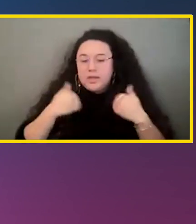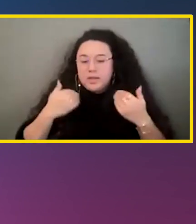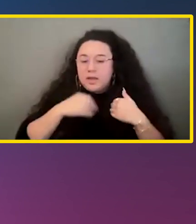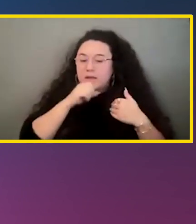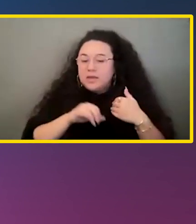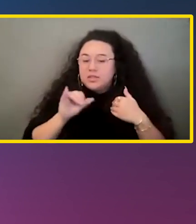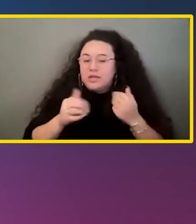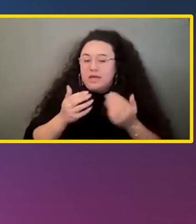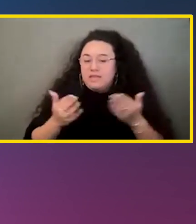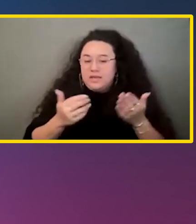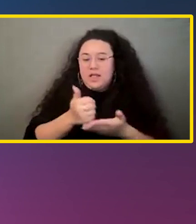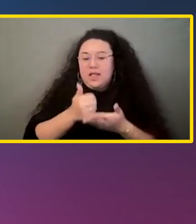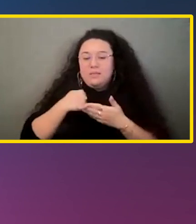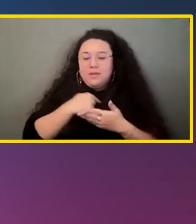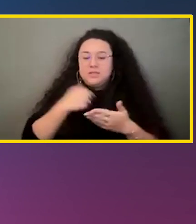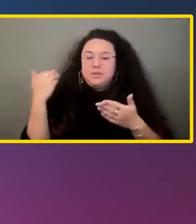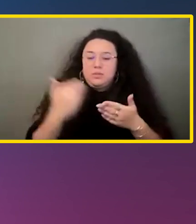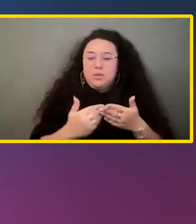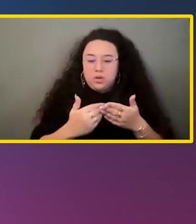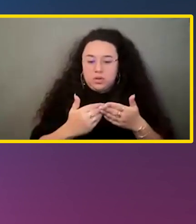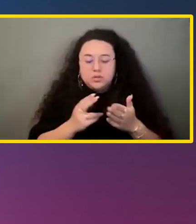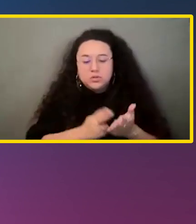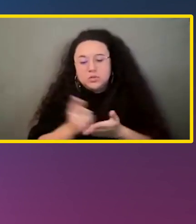can help us get closer to the truth.